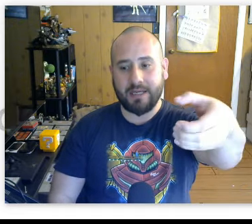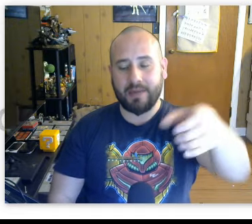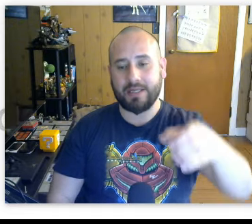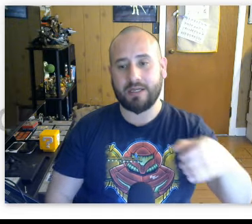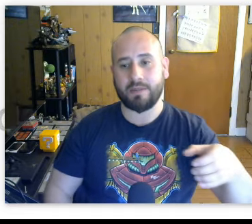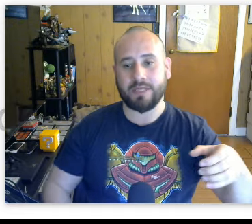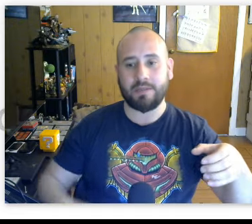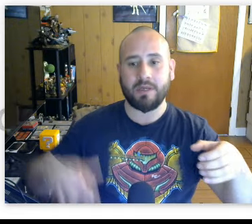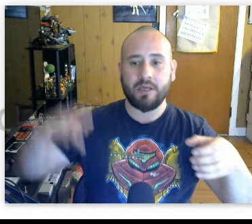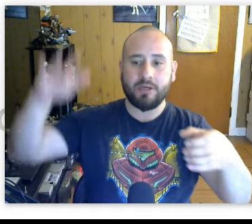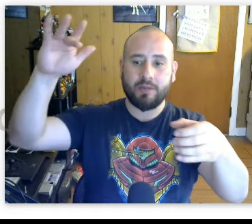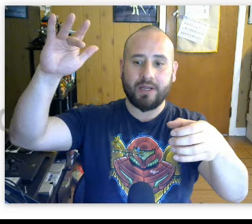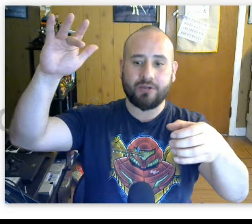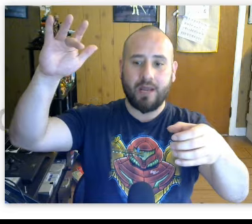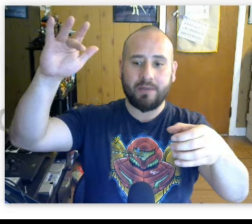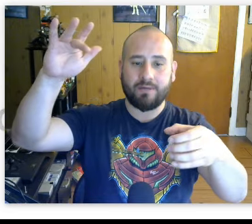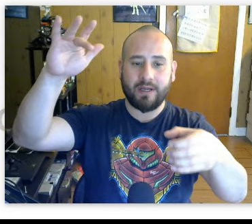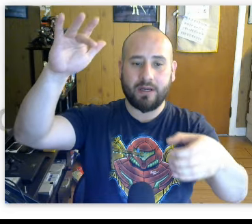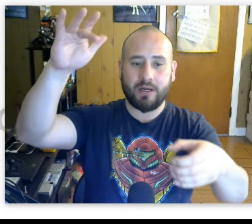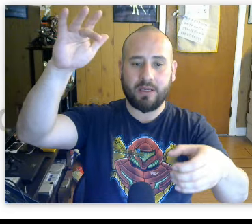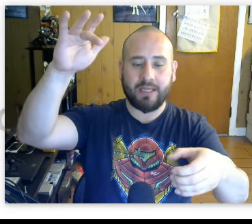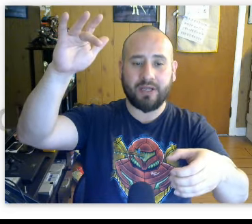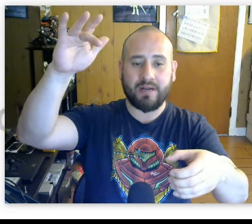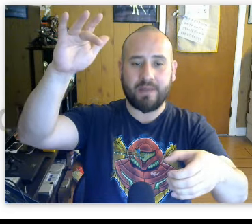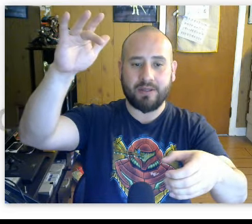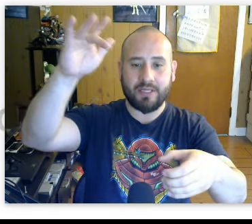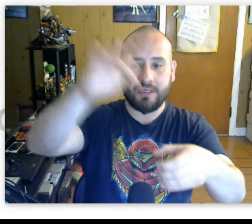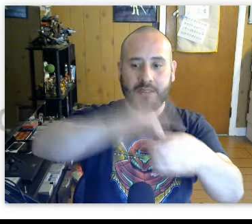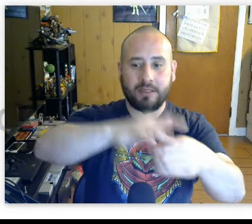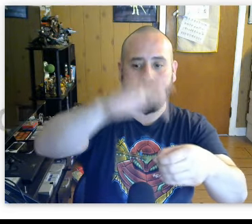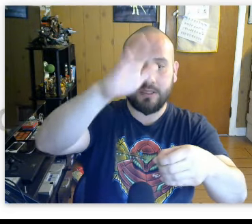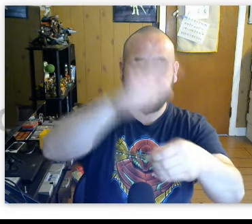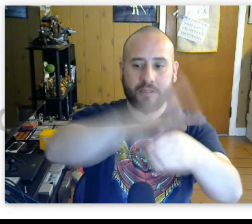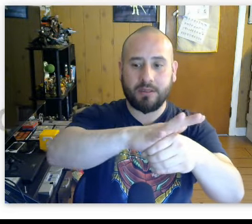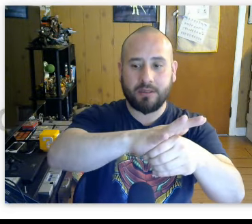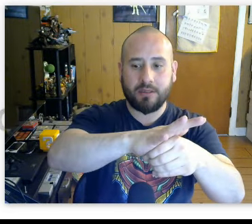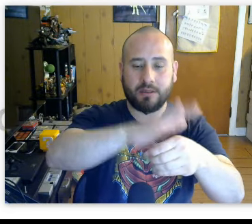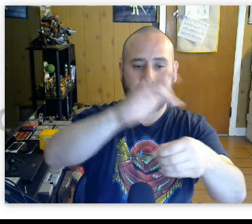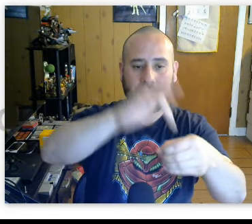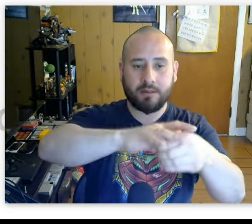shape. Non-dominant hands, a cup shape. You're gonna make a drop middle finger, and you kind of bounce it.